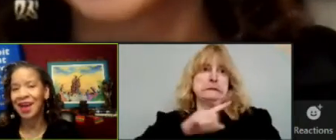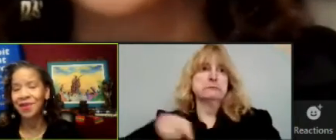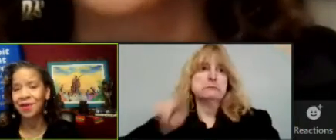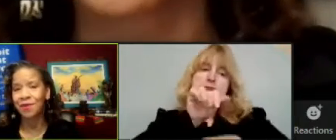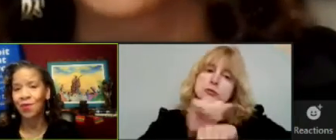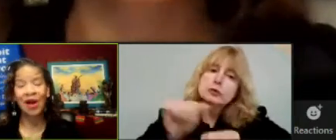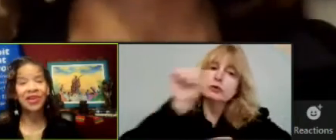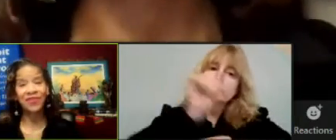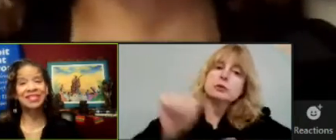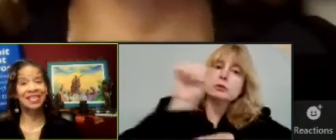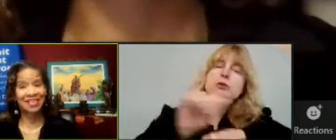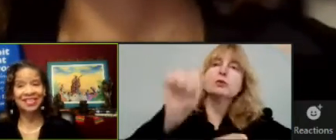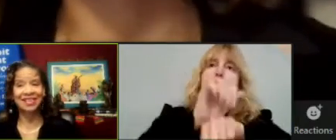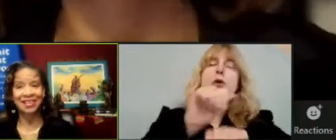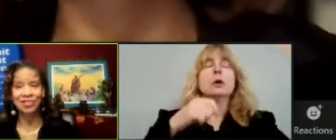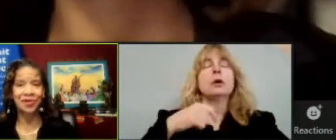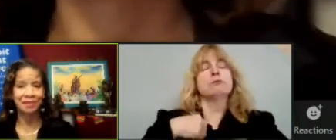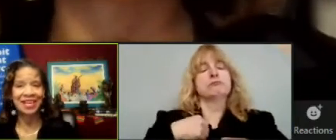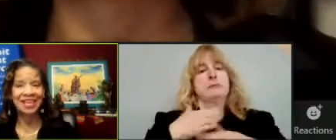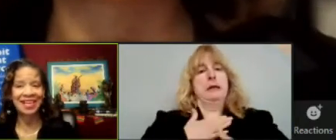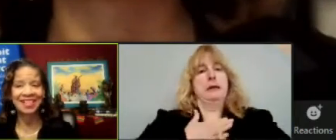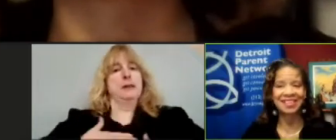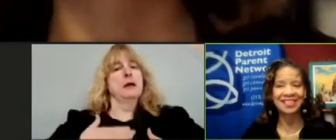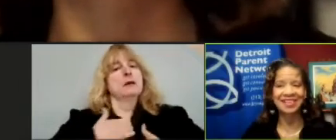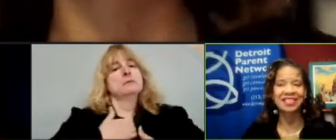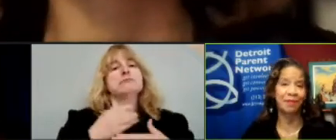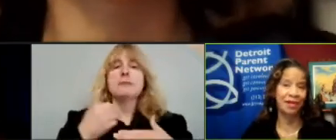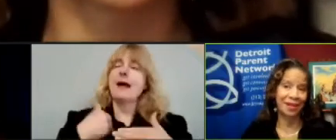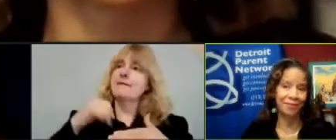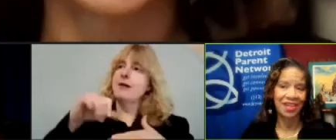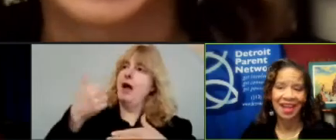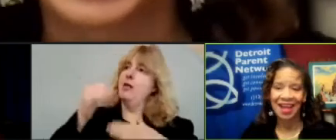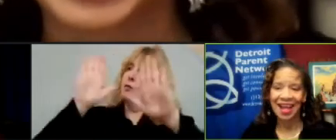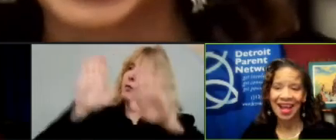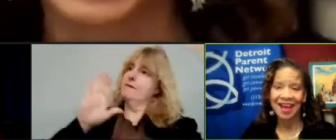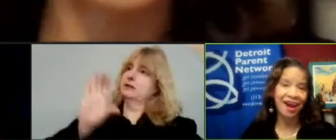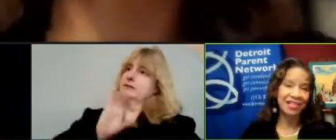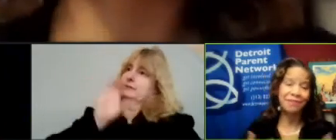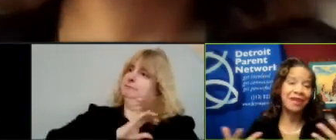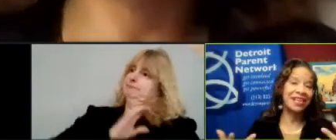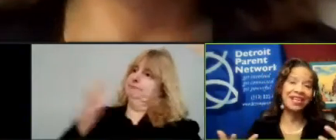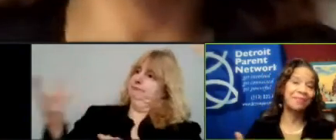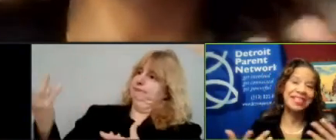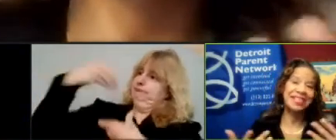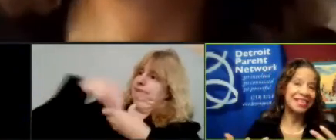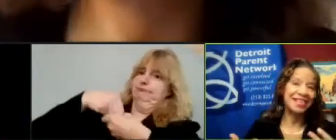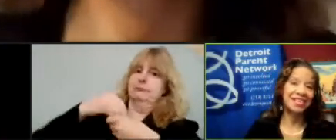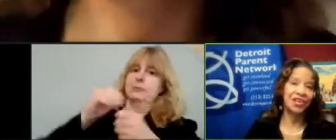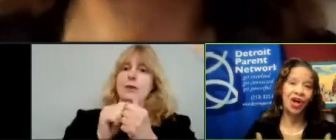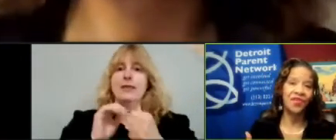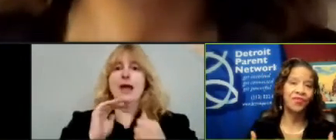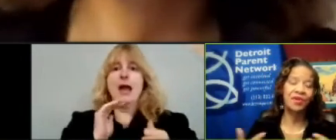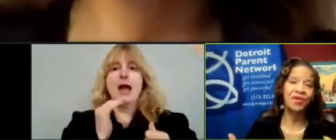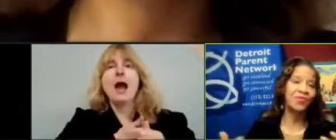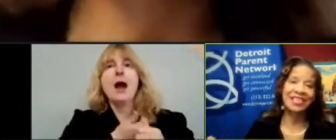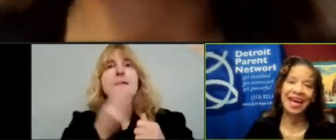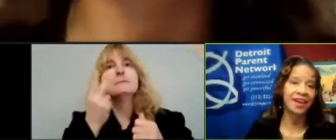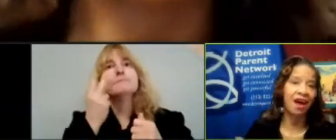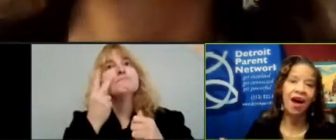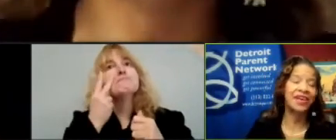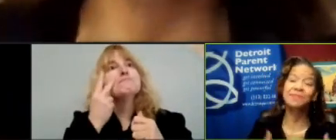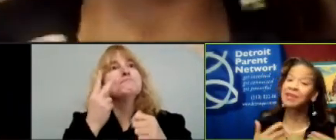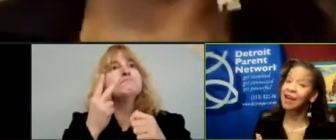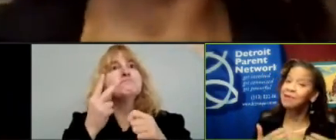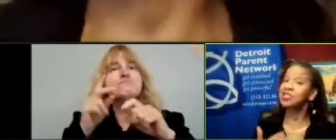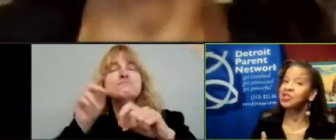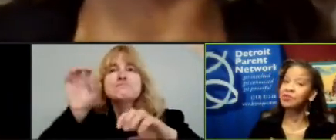have another wonderful citizen join me in this experiment. And our experiment is basically the COVID313 town